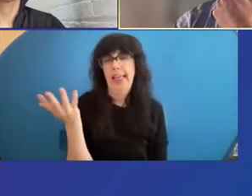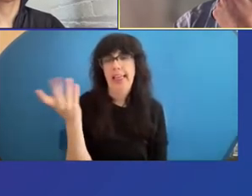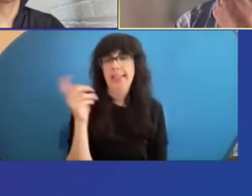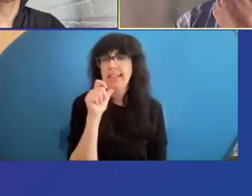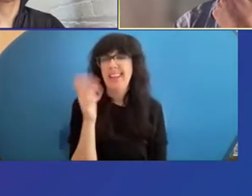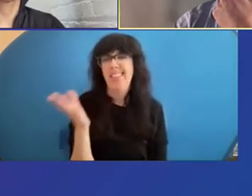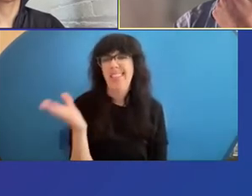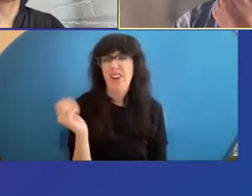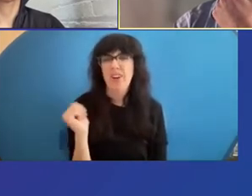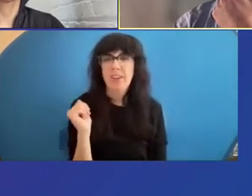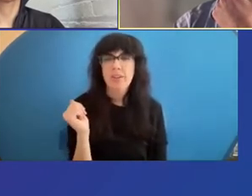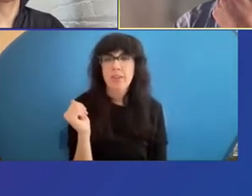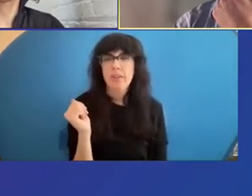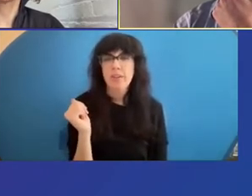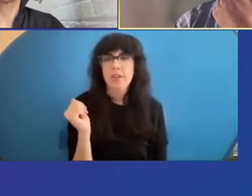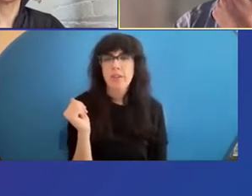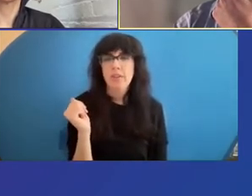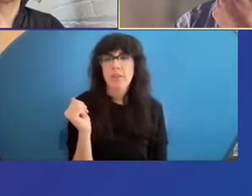there. But